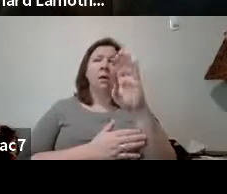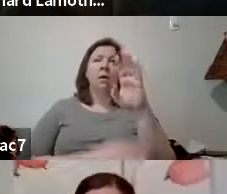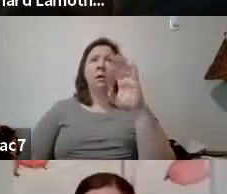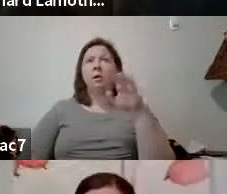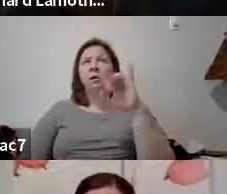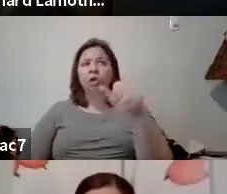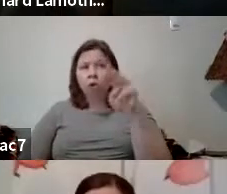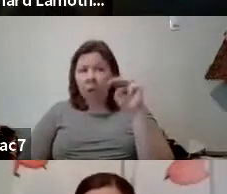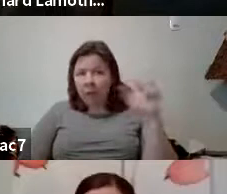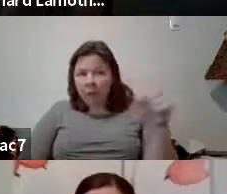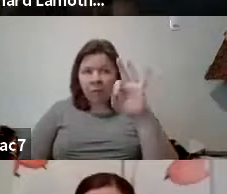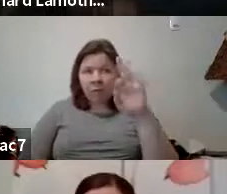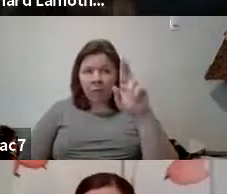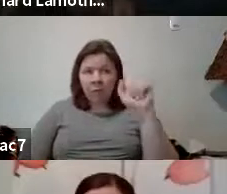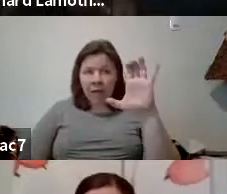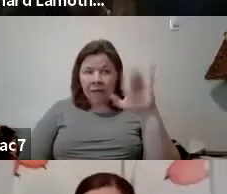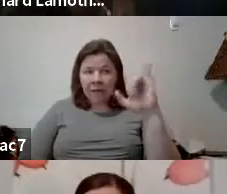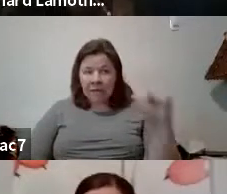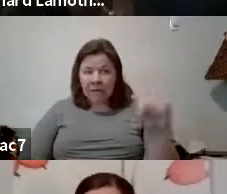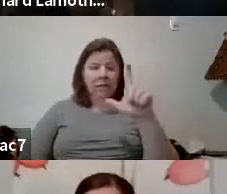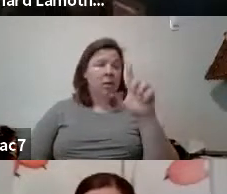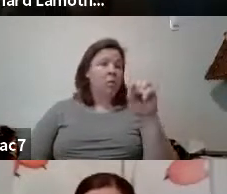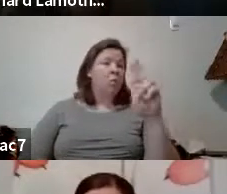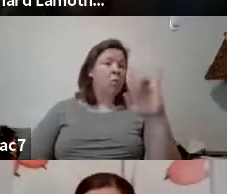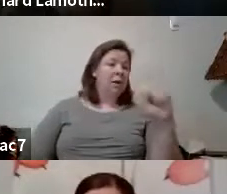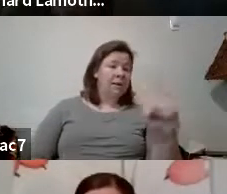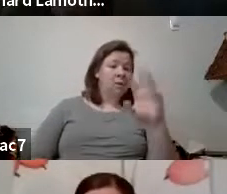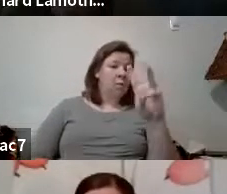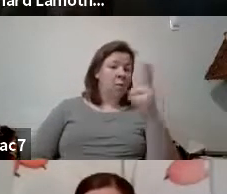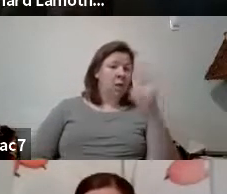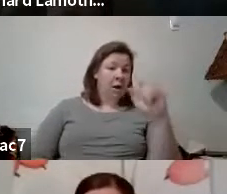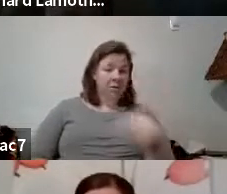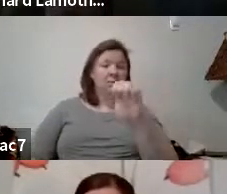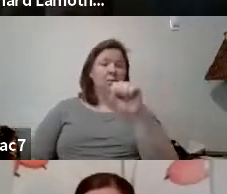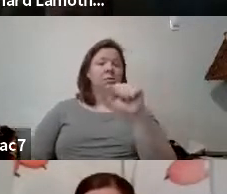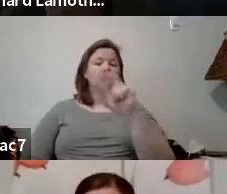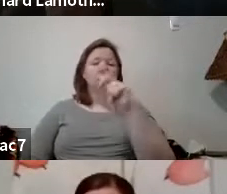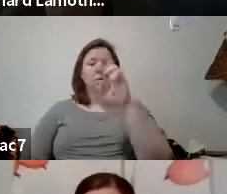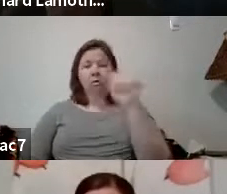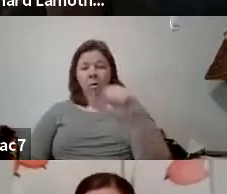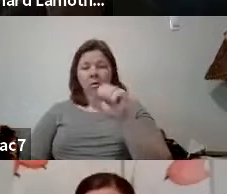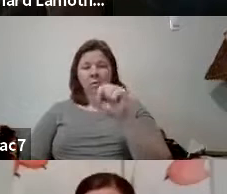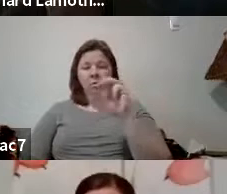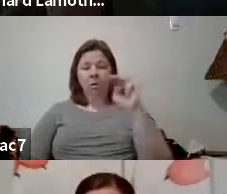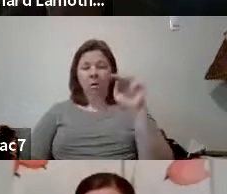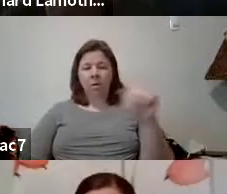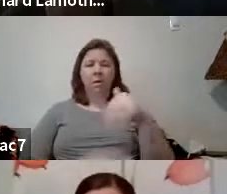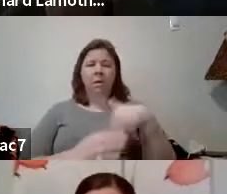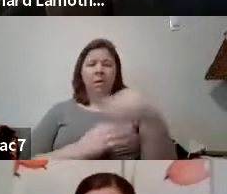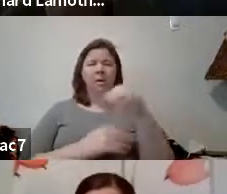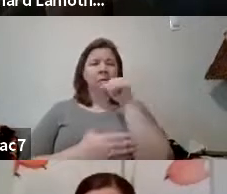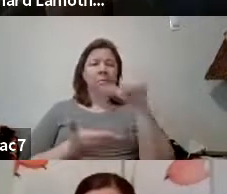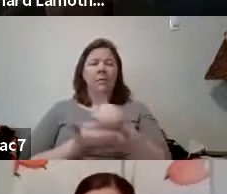Jane Francis, Louise White, Burkhard Dilly, Chandra Sama, next page.